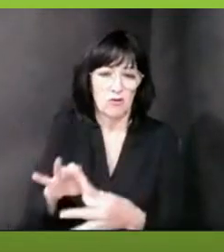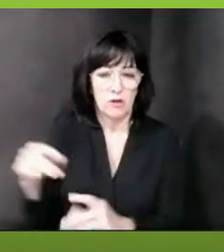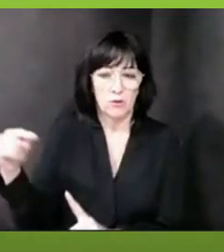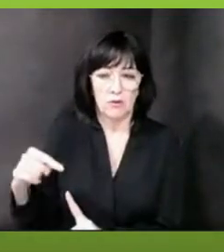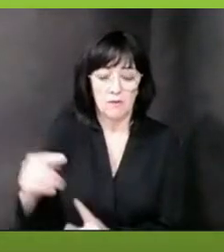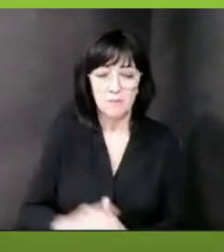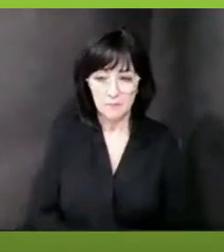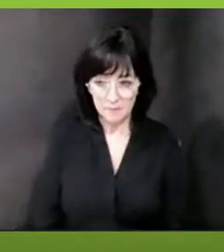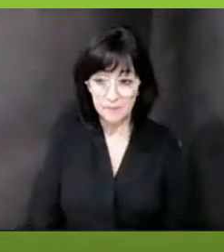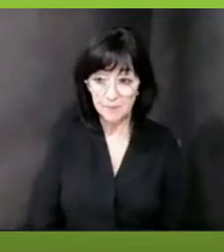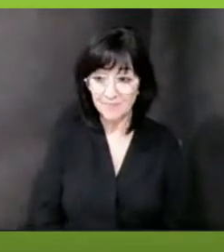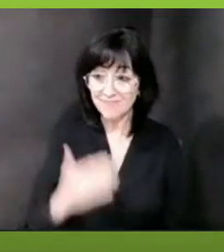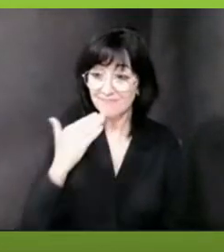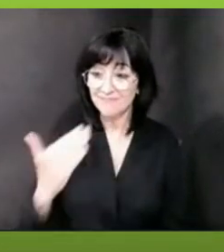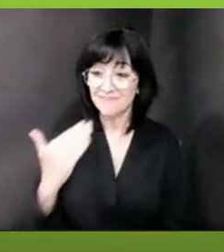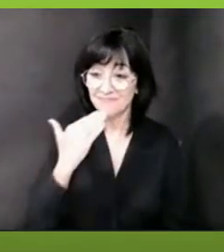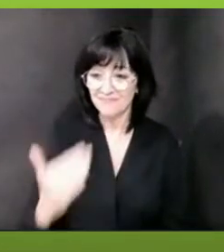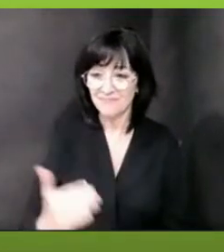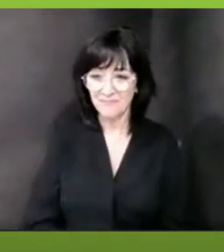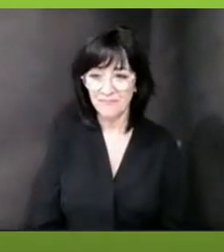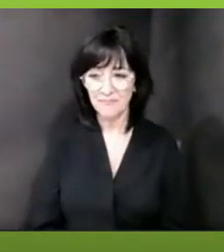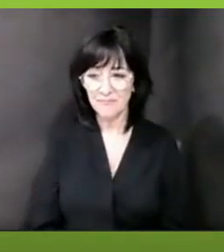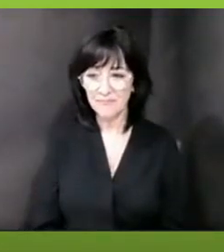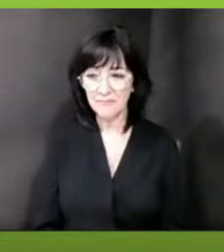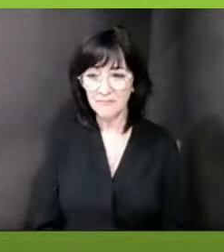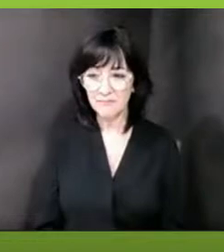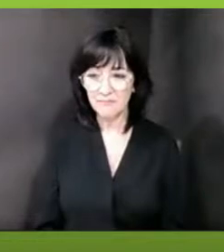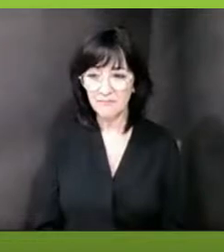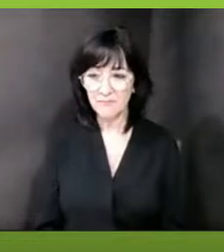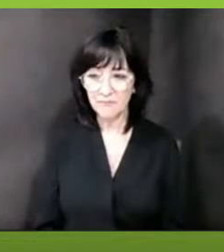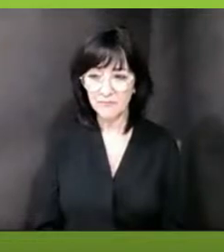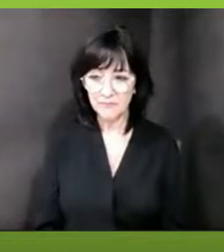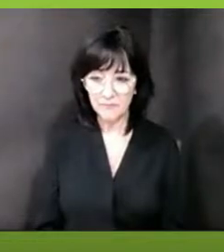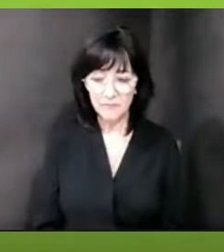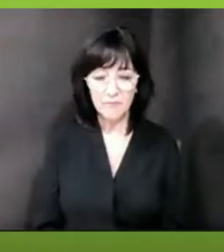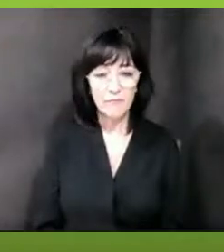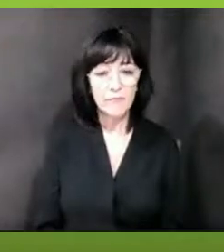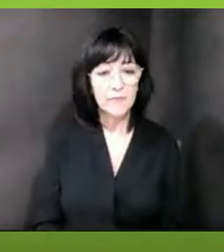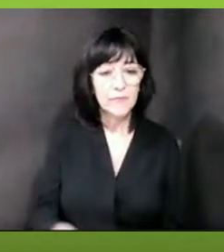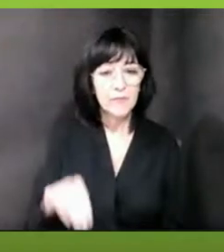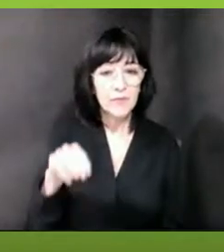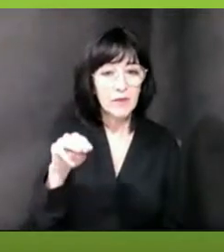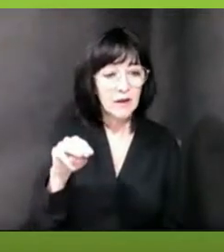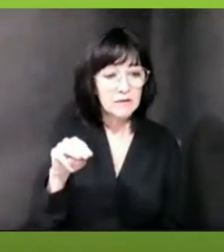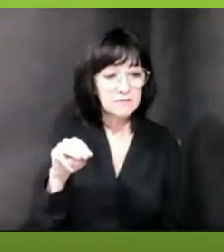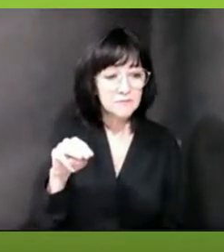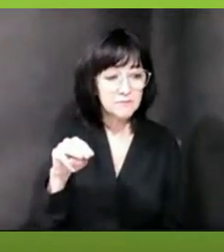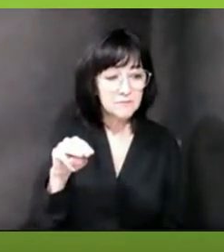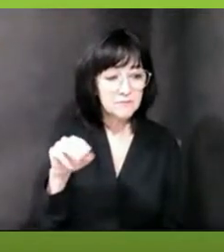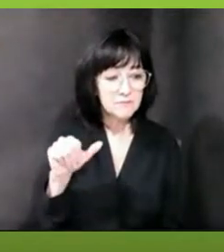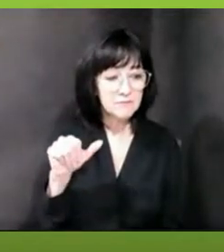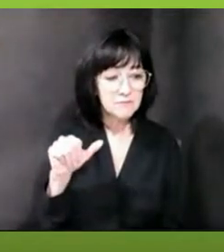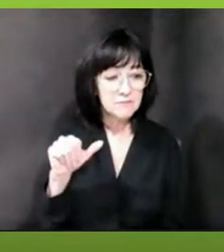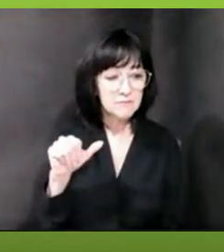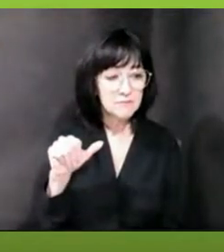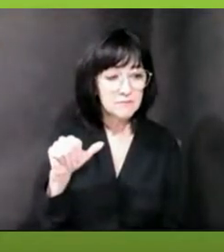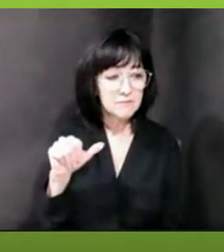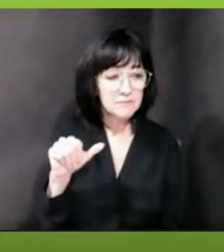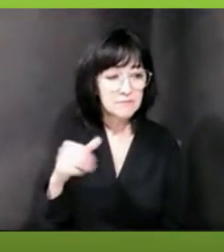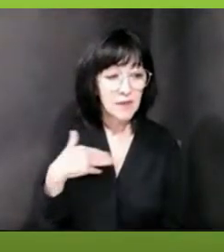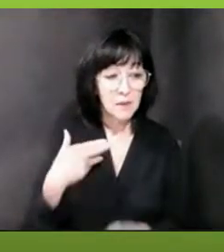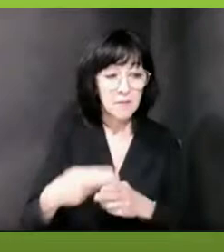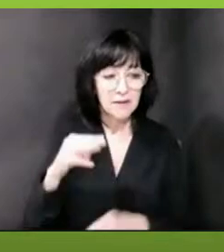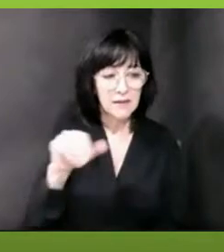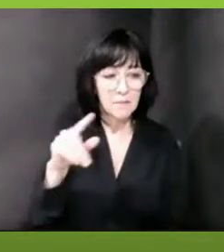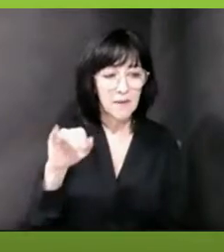Fabulous. Thank you so much. And Malia Boone? Hi, everyone. My name is